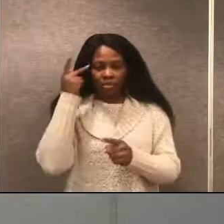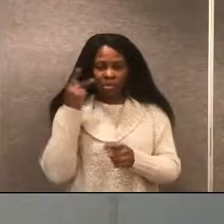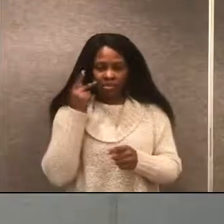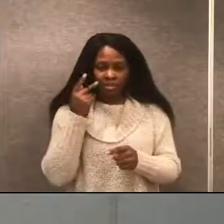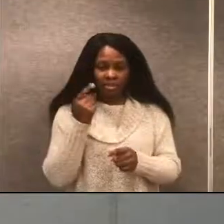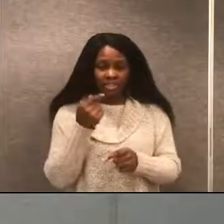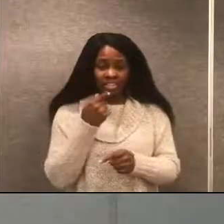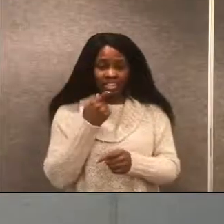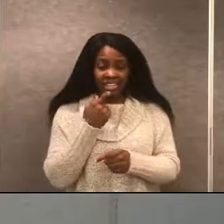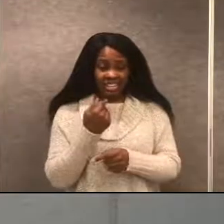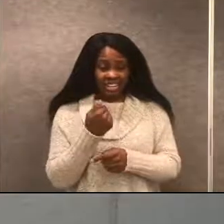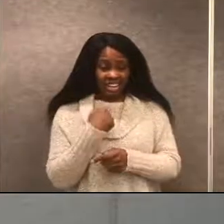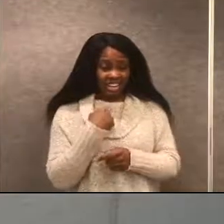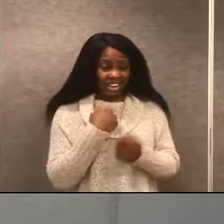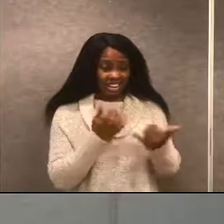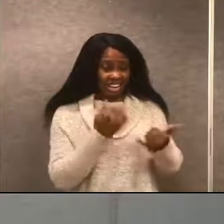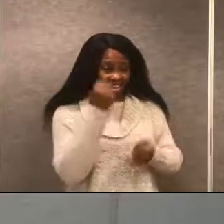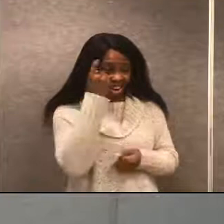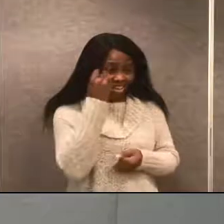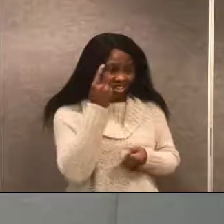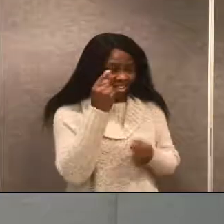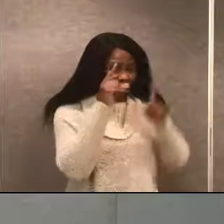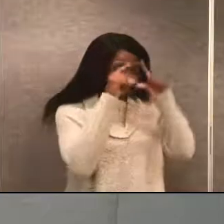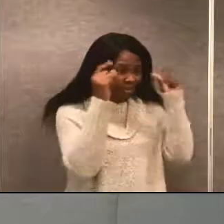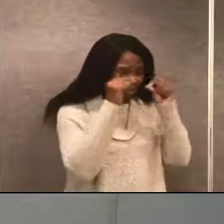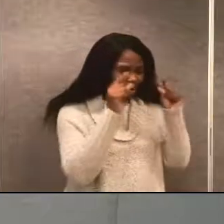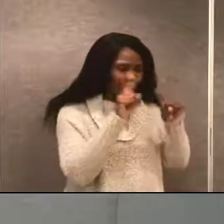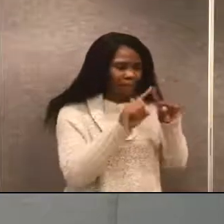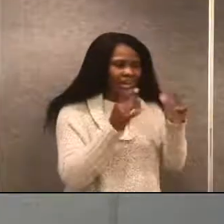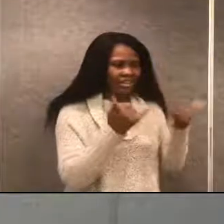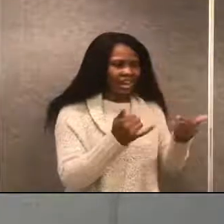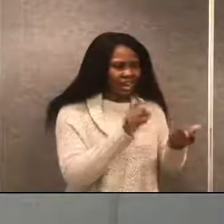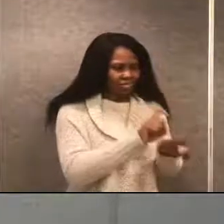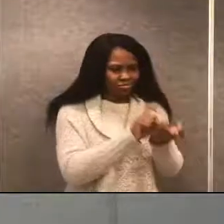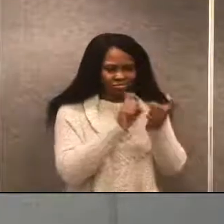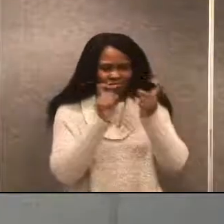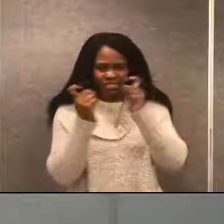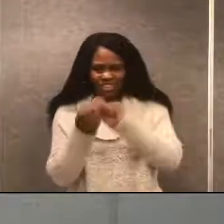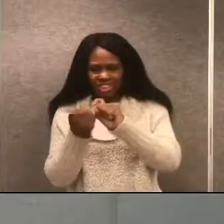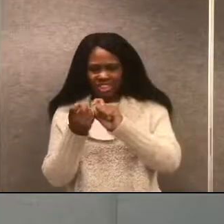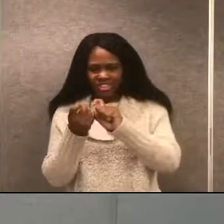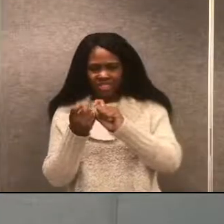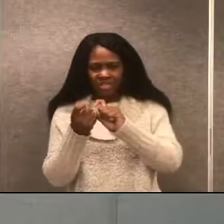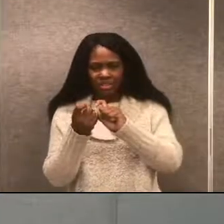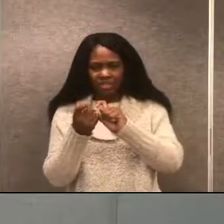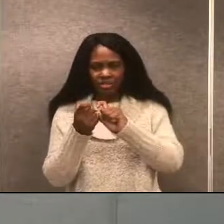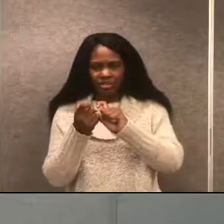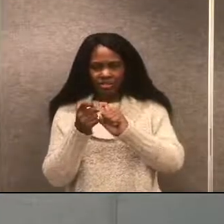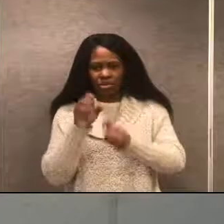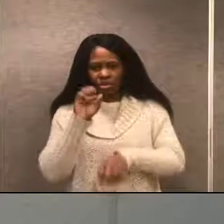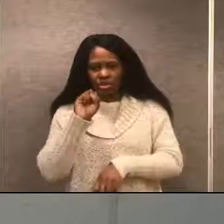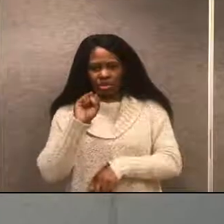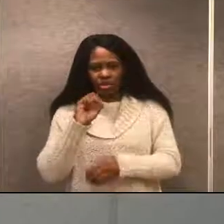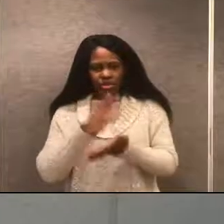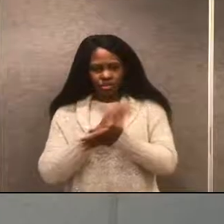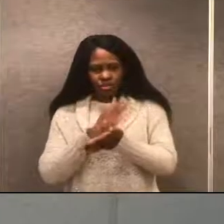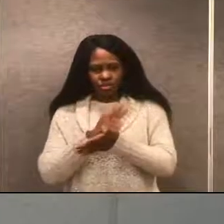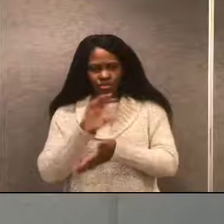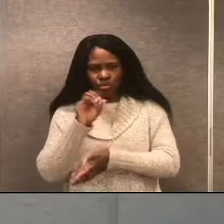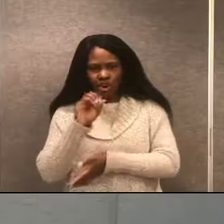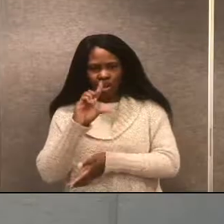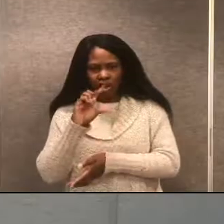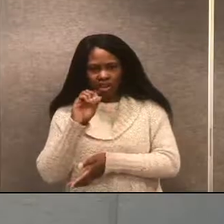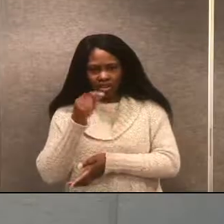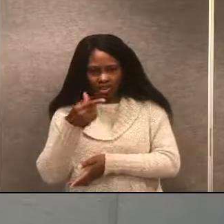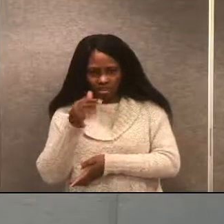is switching over to Schoology. What was the exact purpose for the switch, and how can parents learn more on